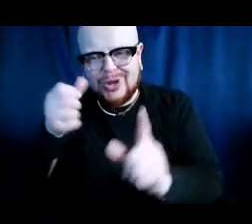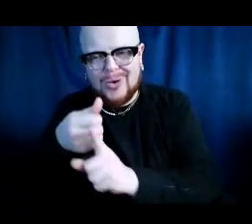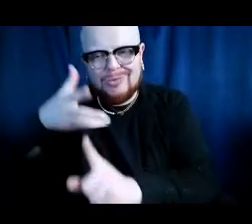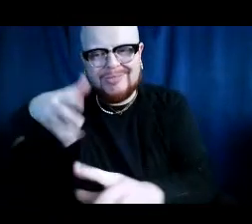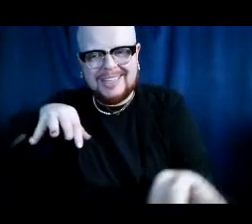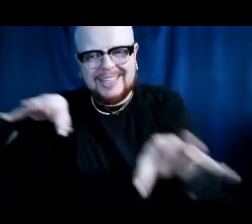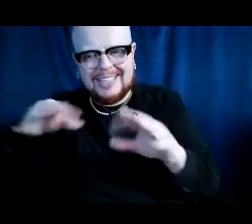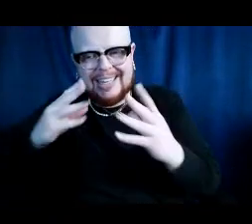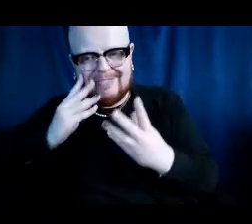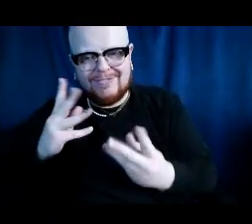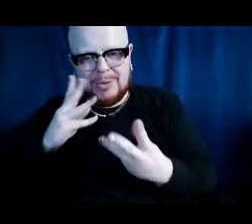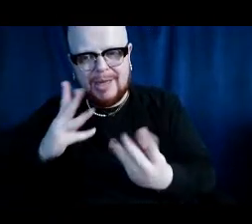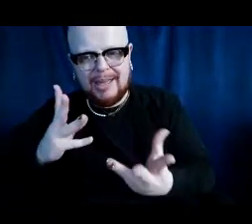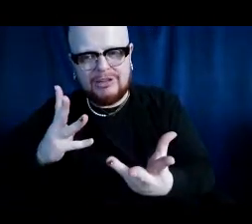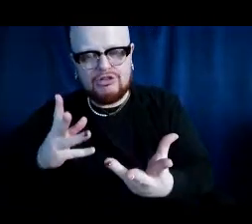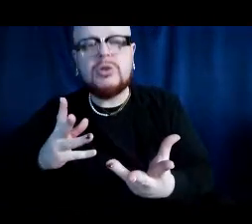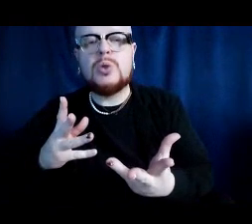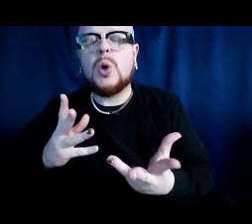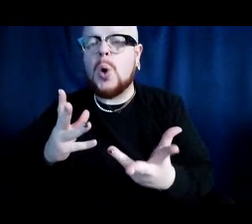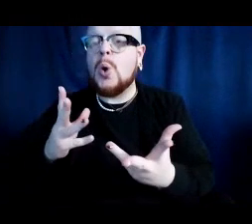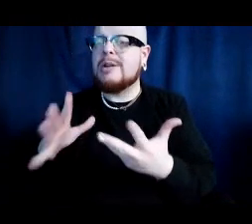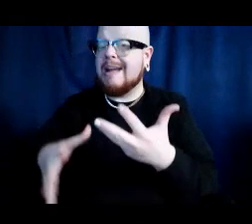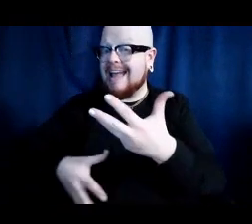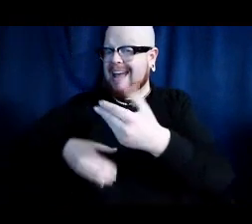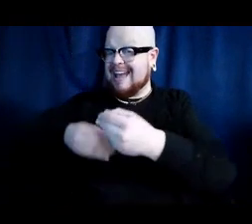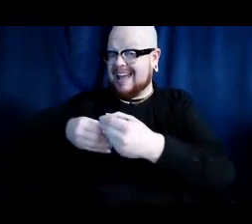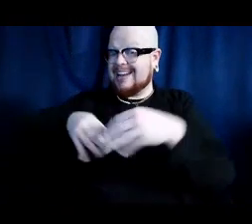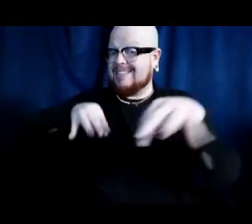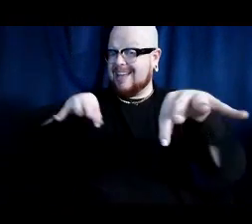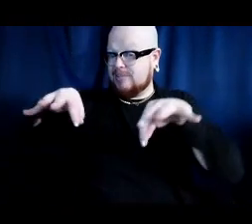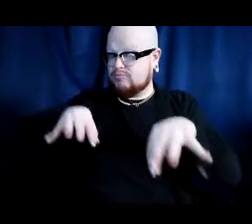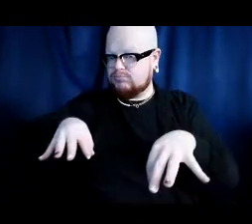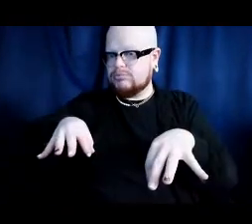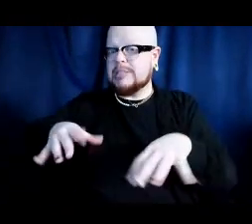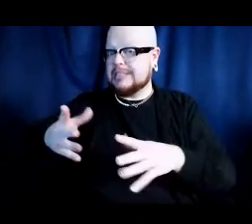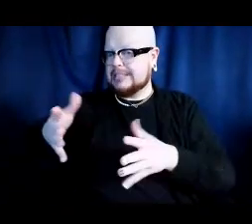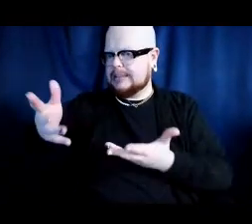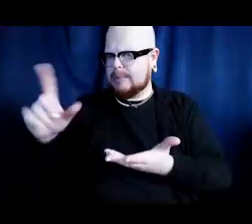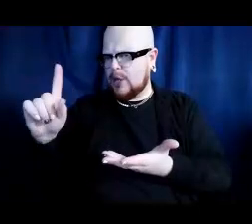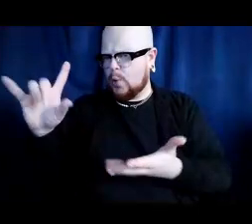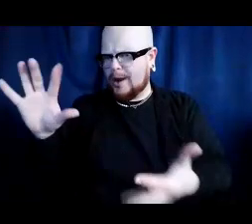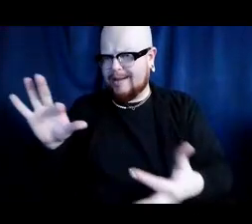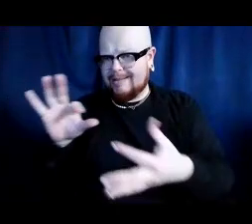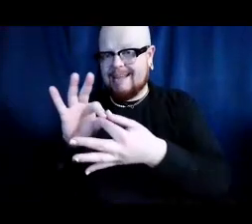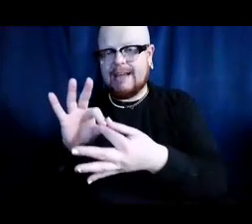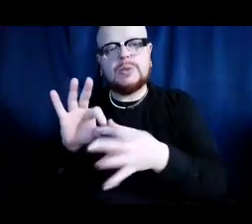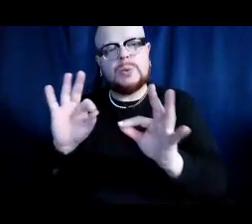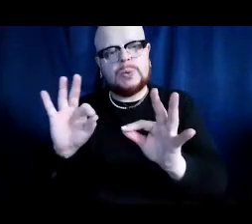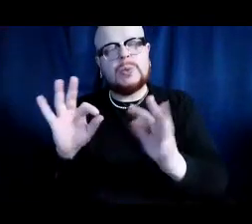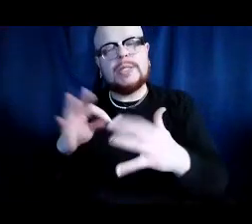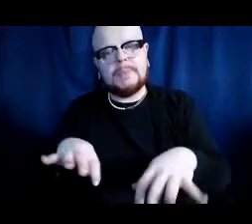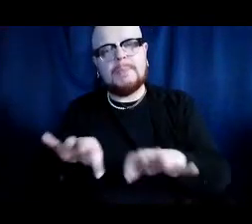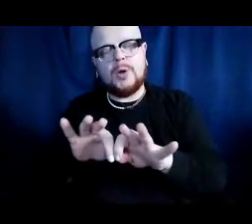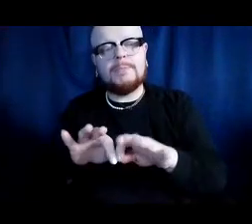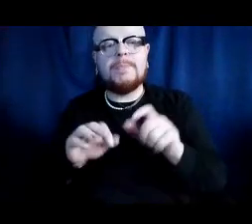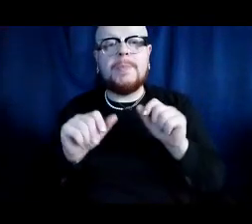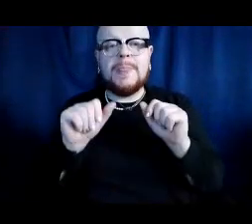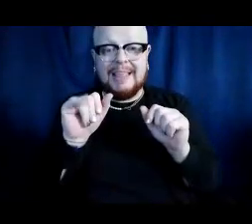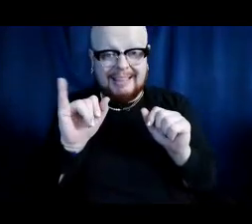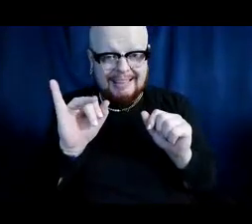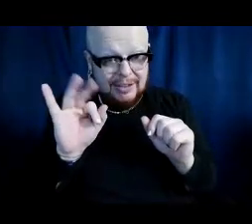to use clear, concise language for embedded links. Descriptive links should make sense when read in the context